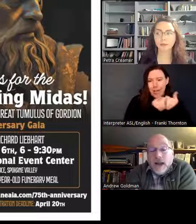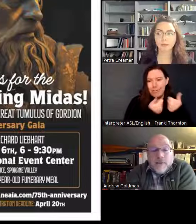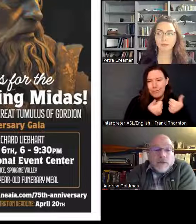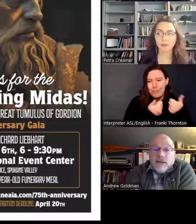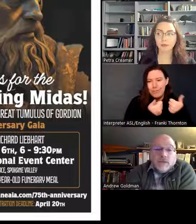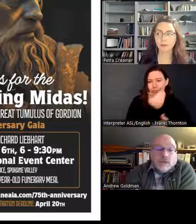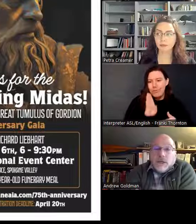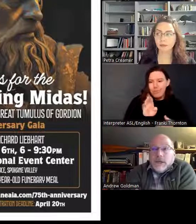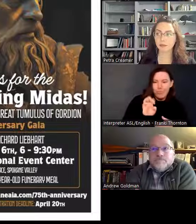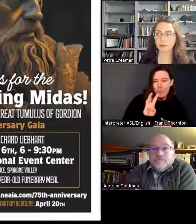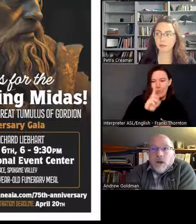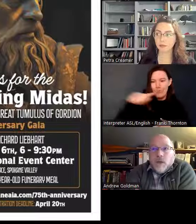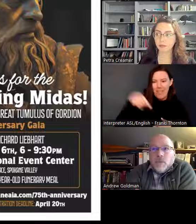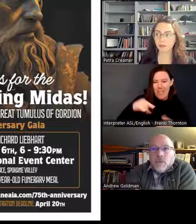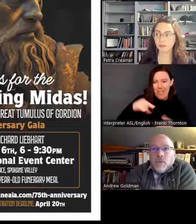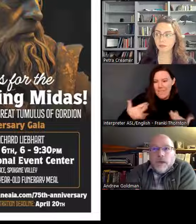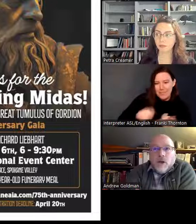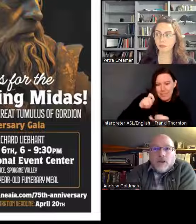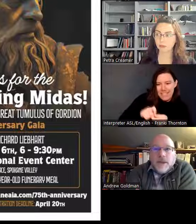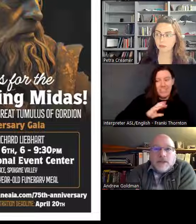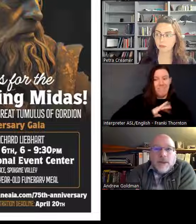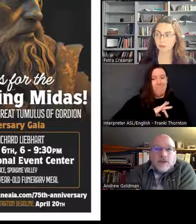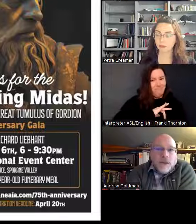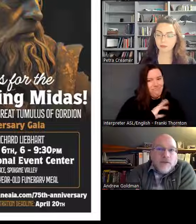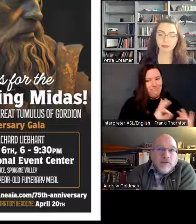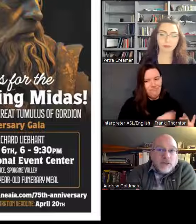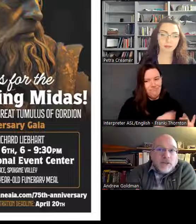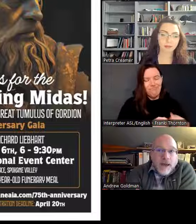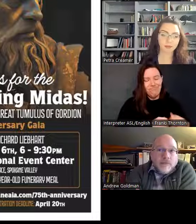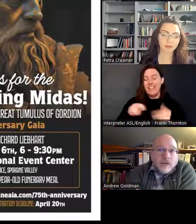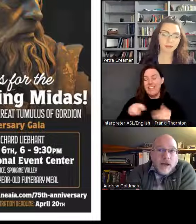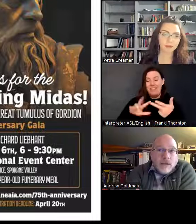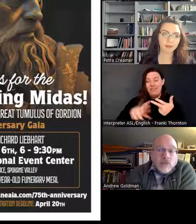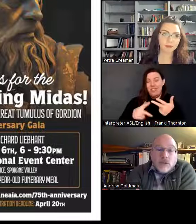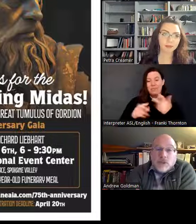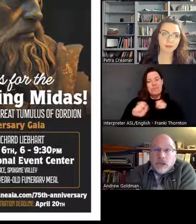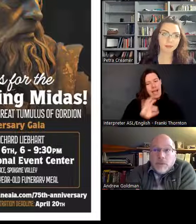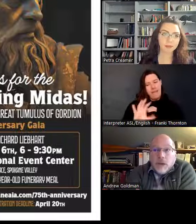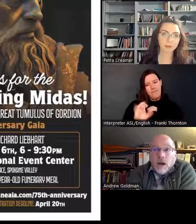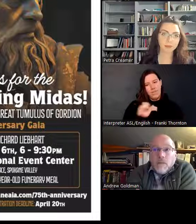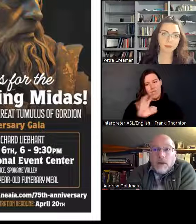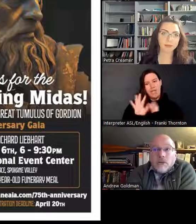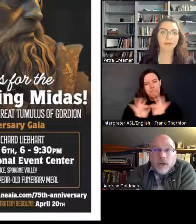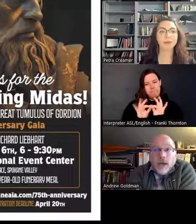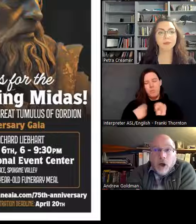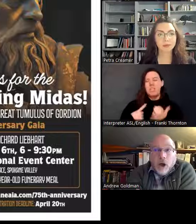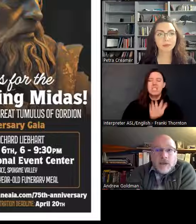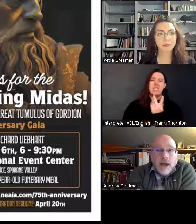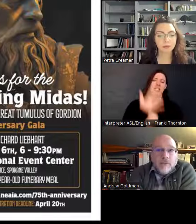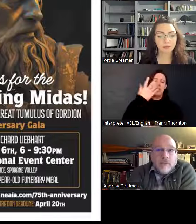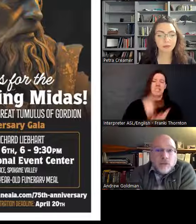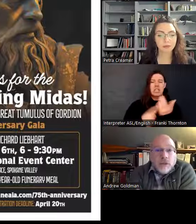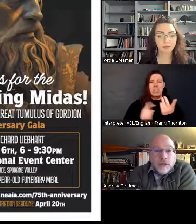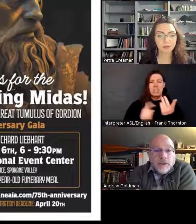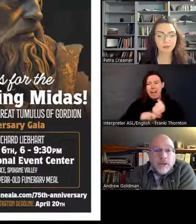finally, advertising was the key. We had long debates about spending funds to advertise. It wasn't cheap, but it really helped to